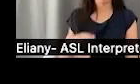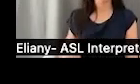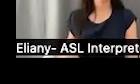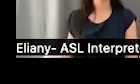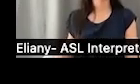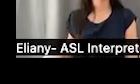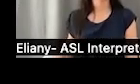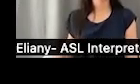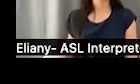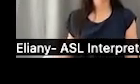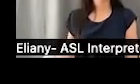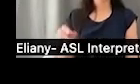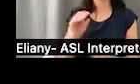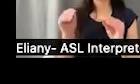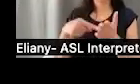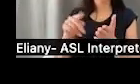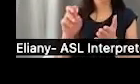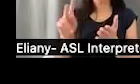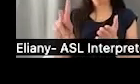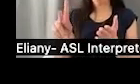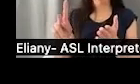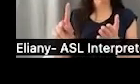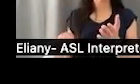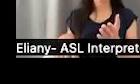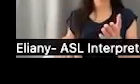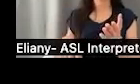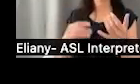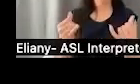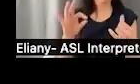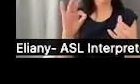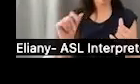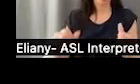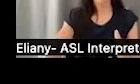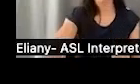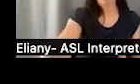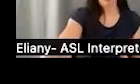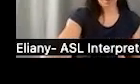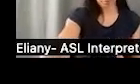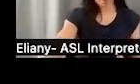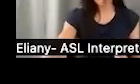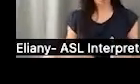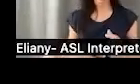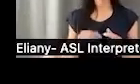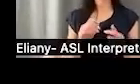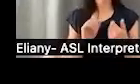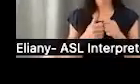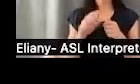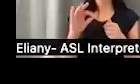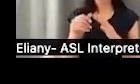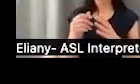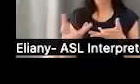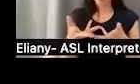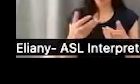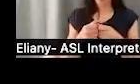Medicaid payback. The way that Florida, at least as far as I know, the way that Florida is dealing with ABLE accounts when an individual